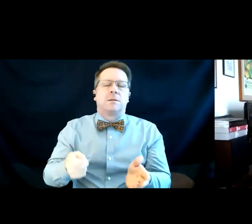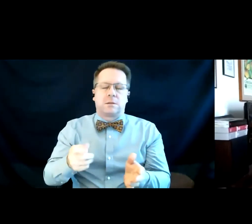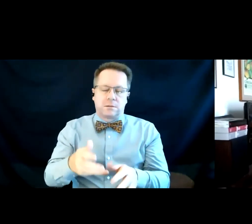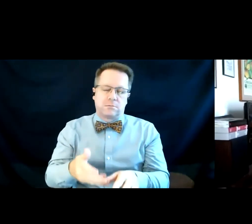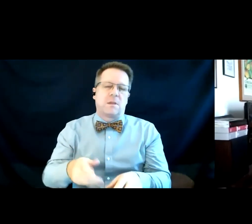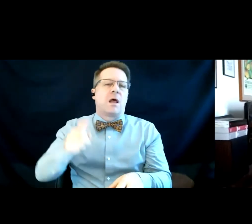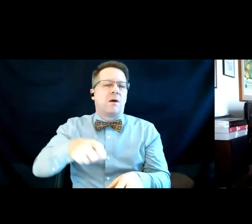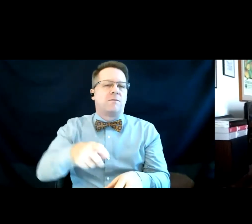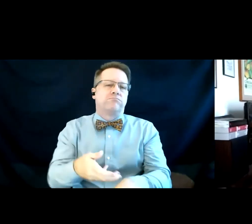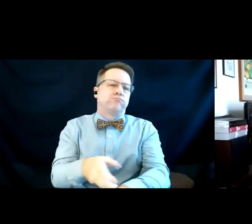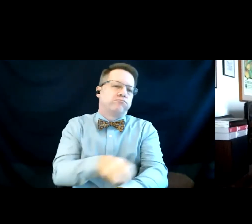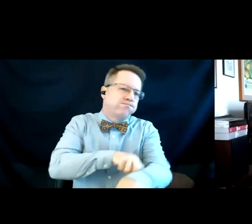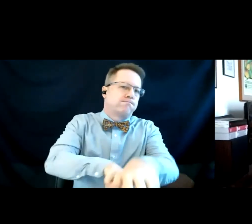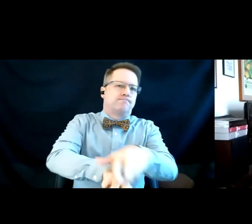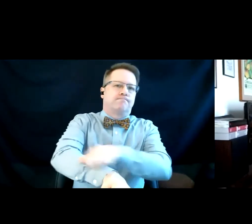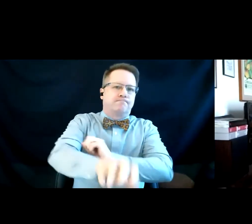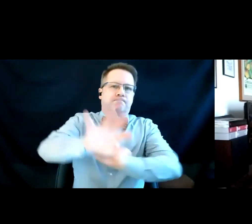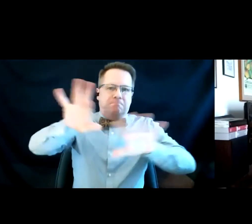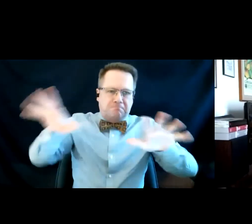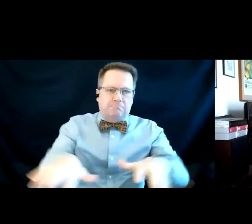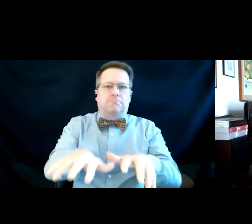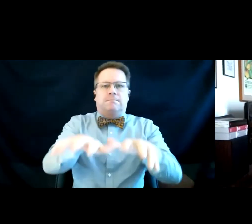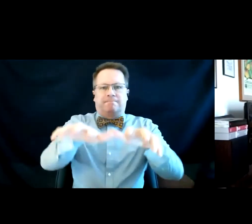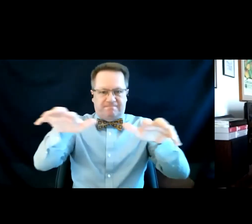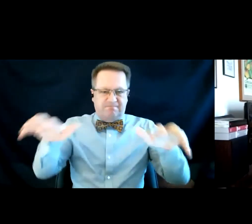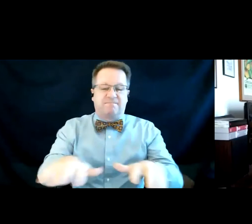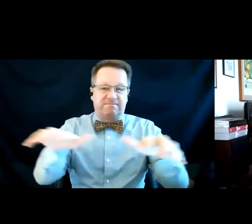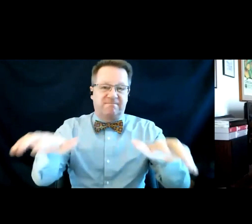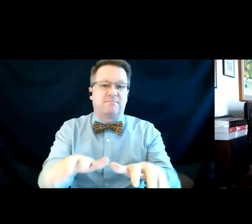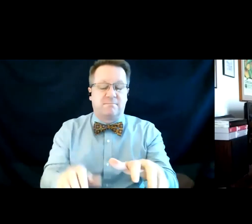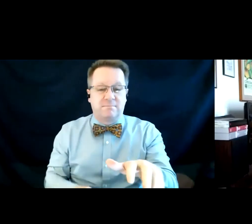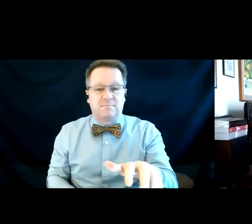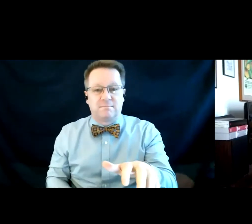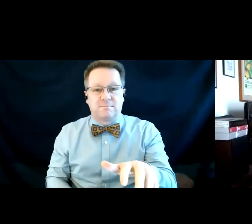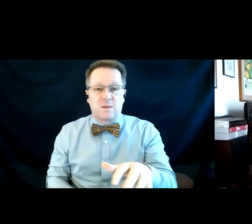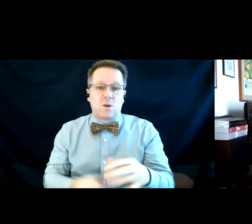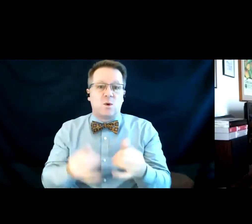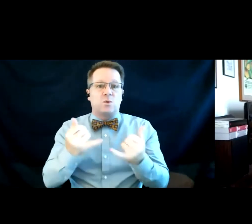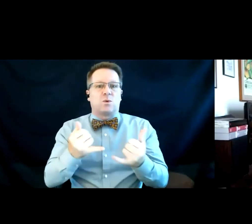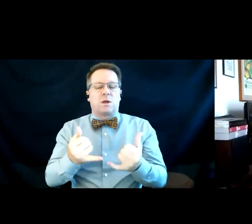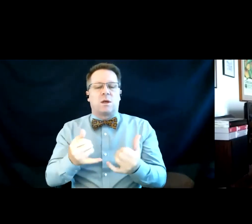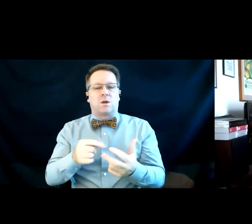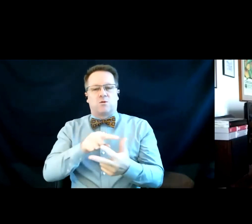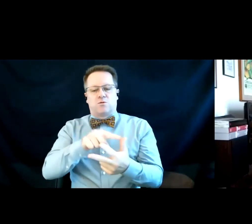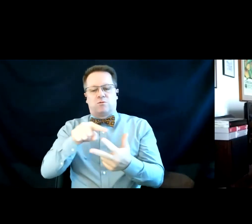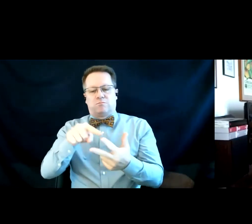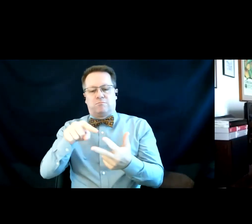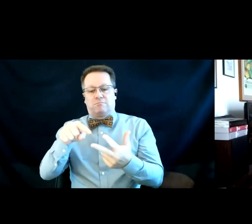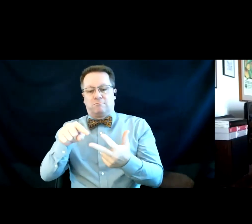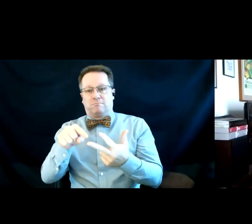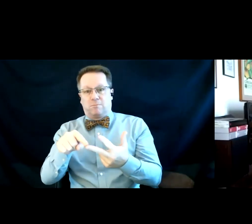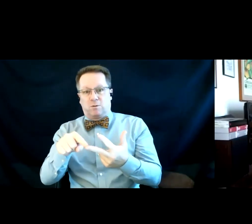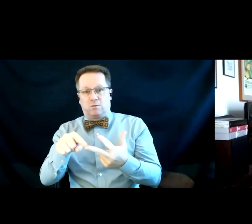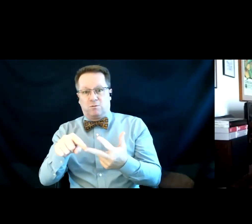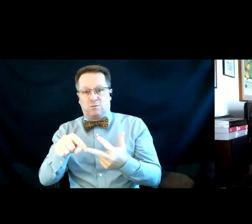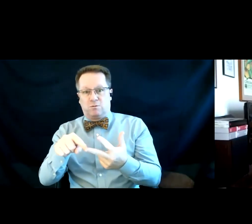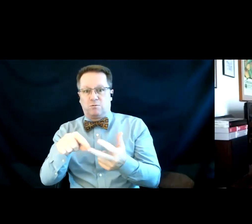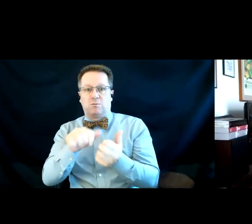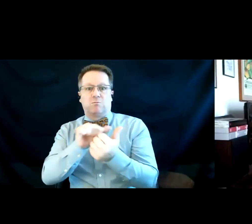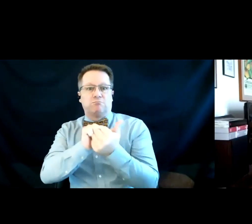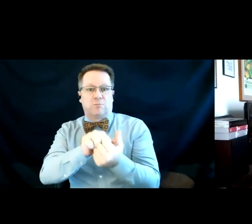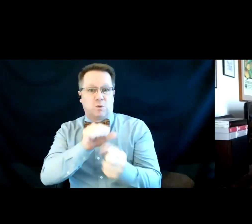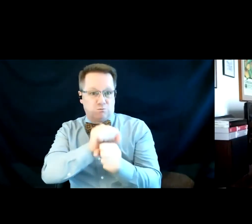had before he was president. Today, we have 3 of my colleagues on board joining me for the